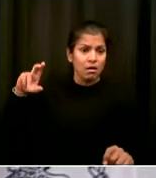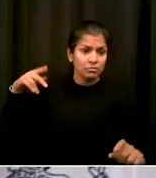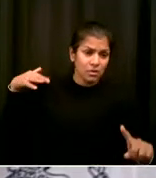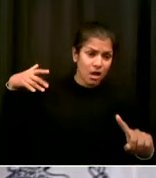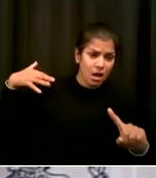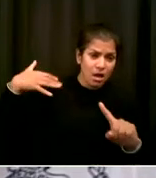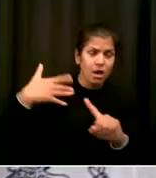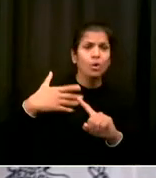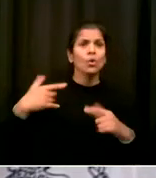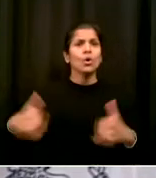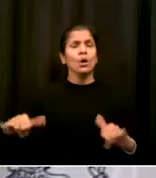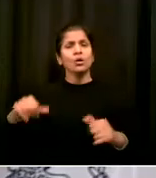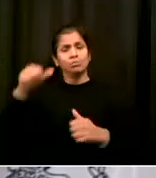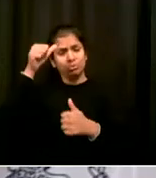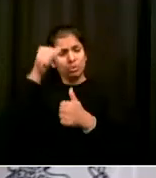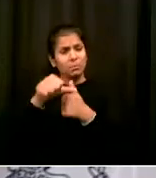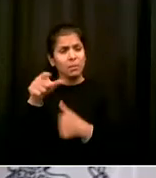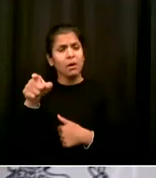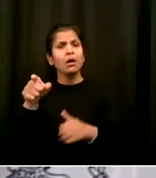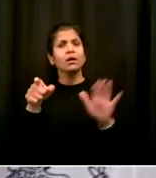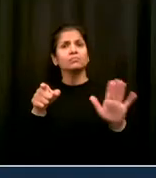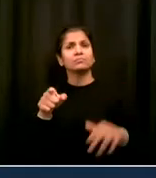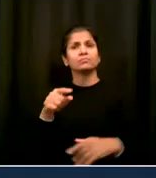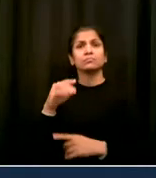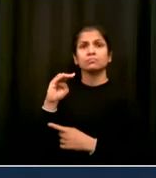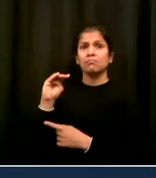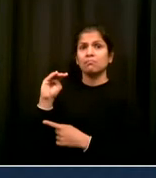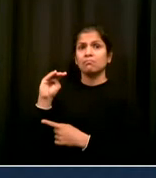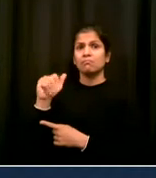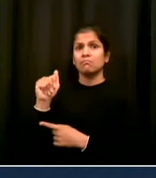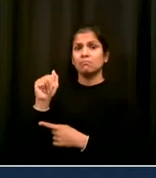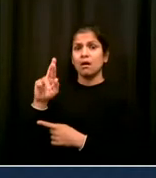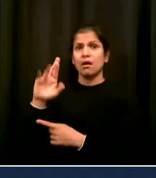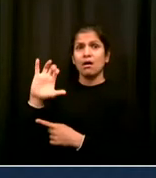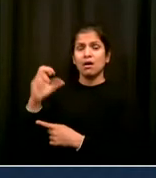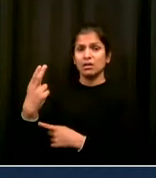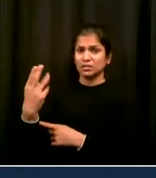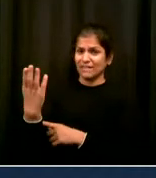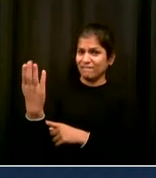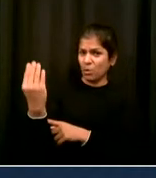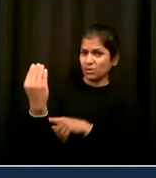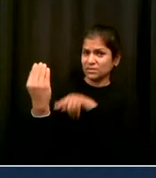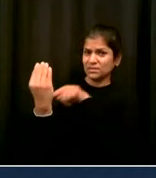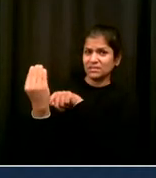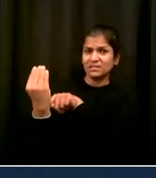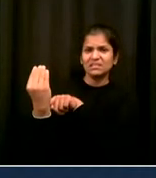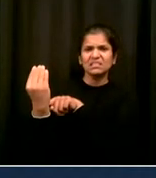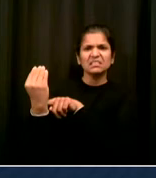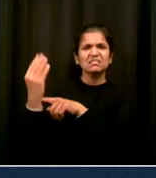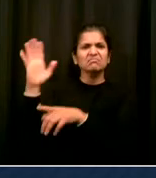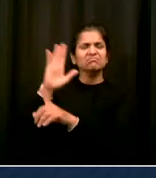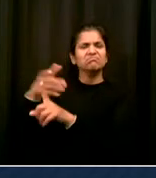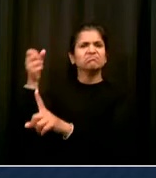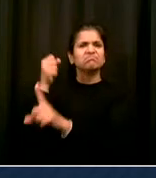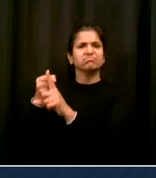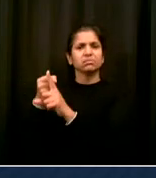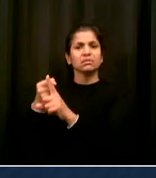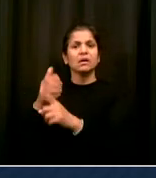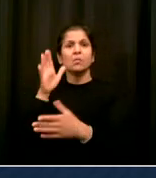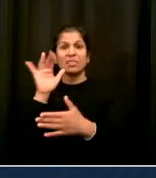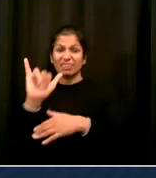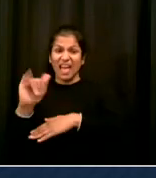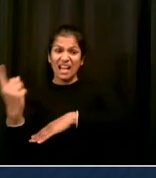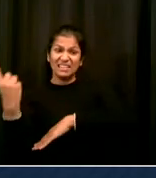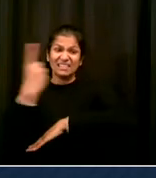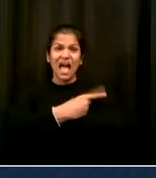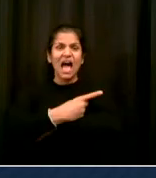was March 14th, 2020. Next March 14th, 2021 will be a day of remembrance in New York